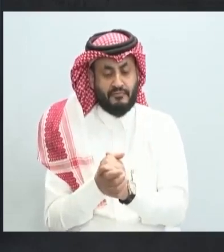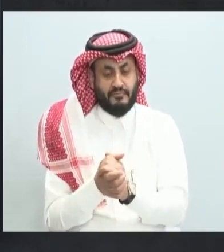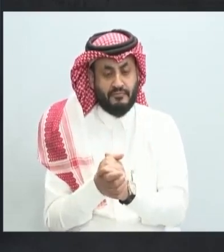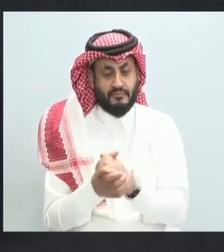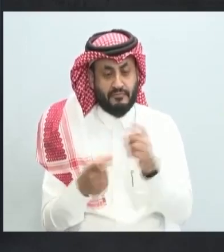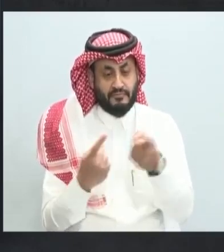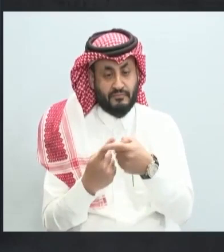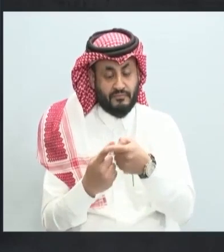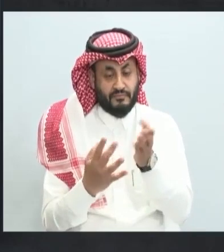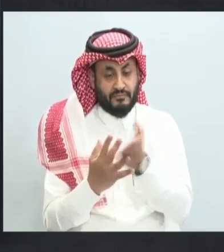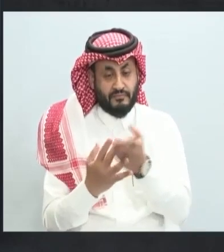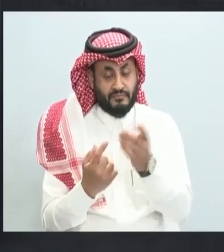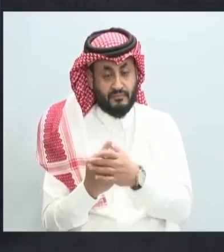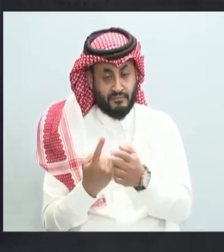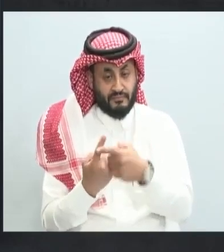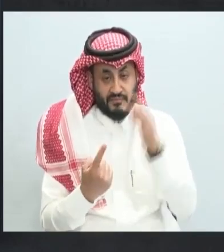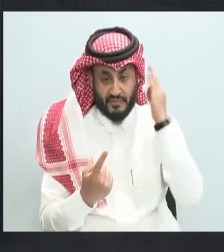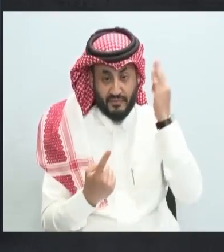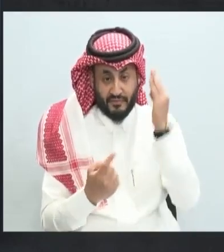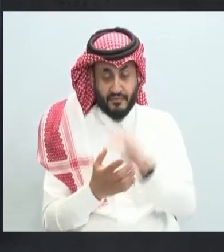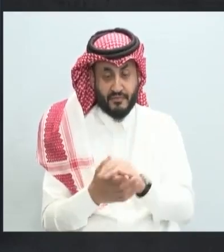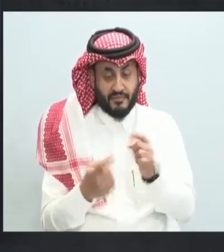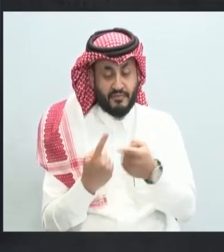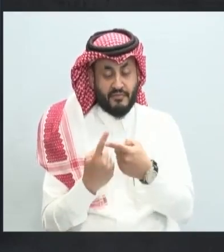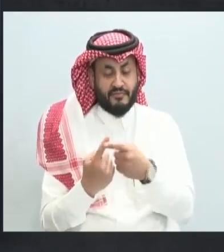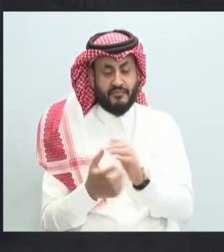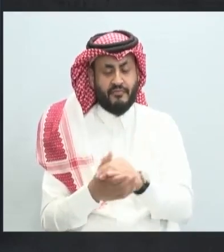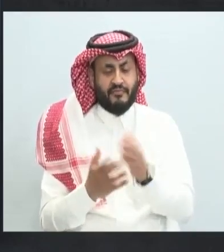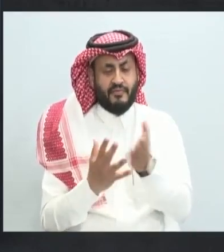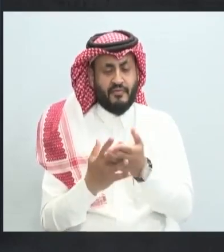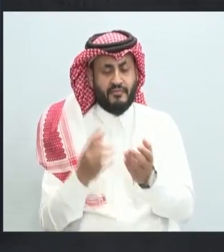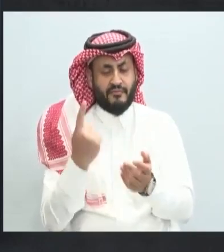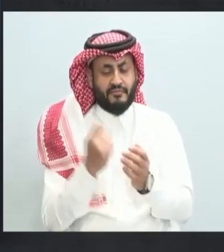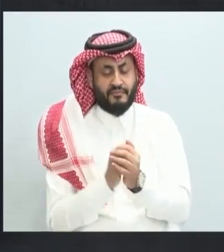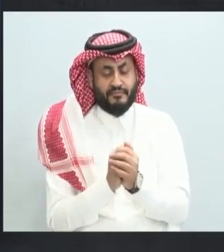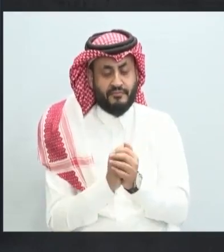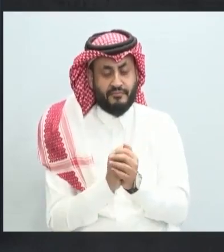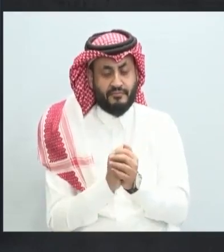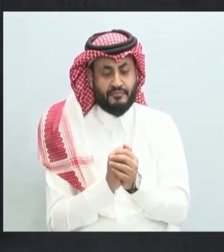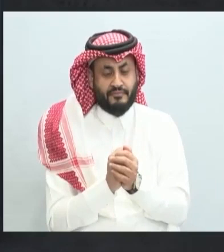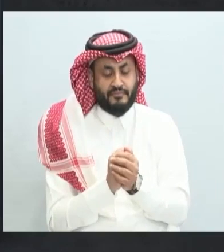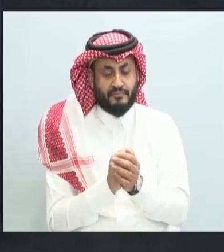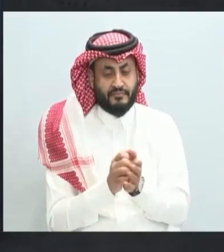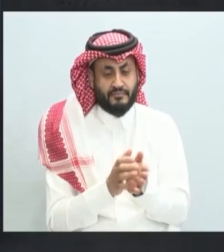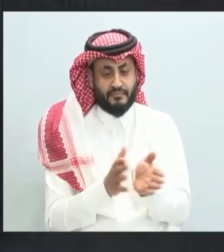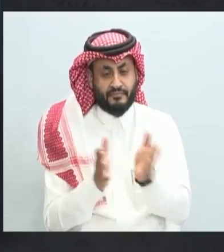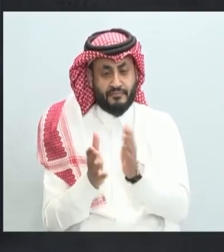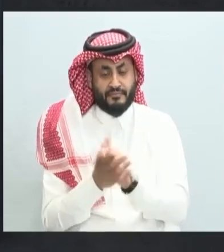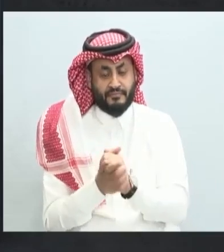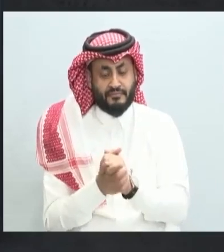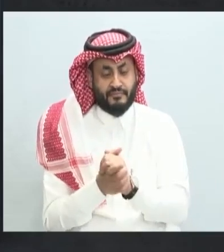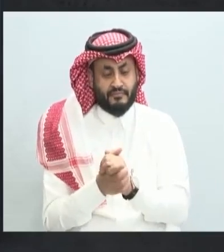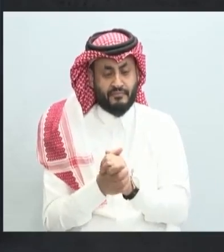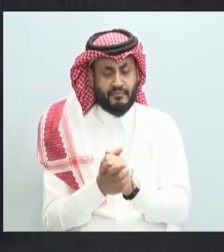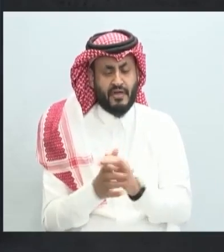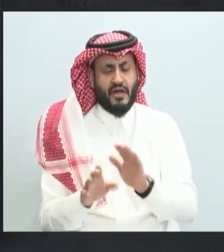part here, we're going to listen to the first part of this story. And for the first time, we